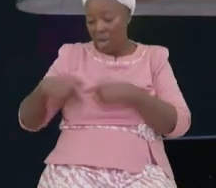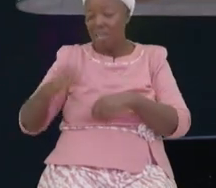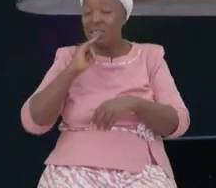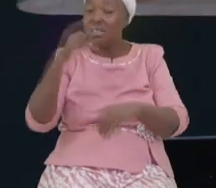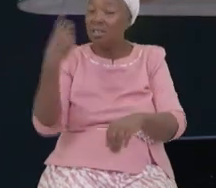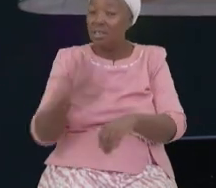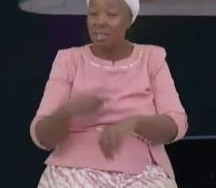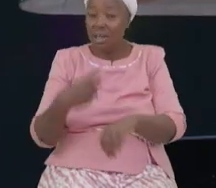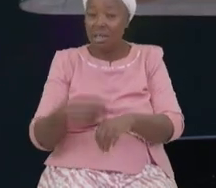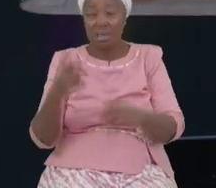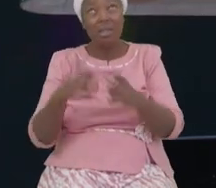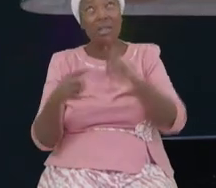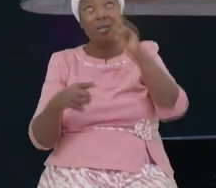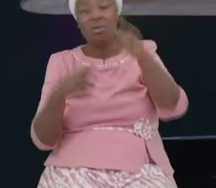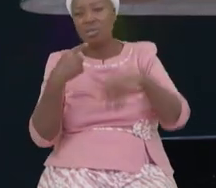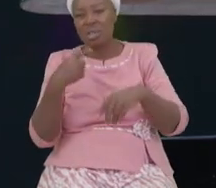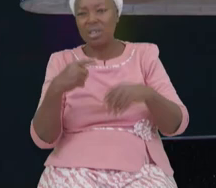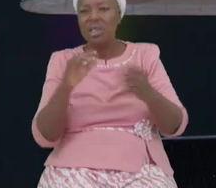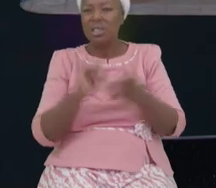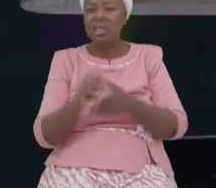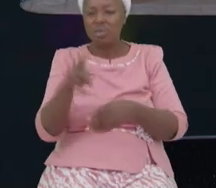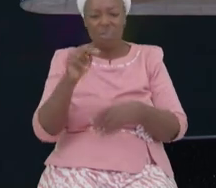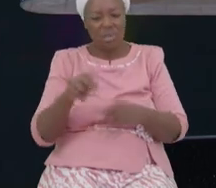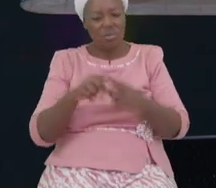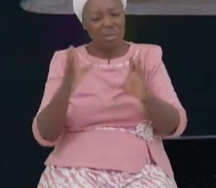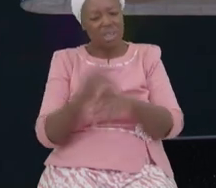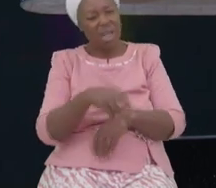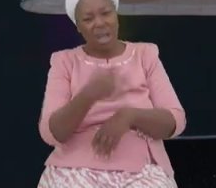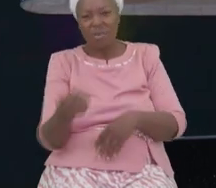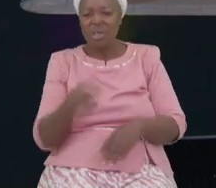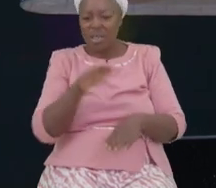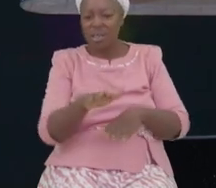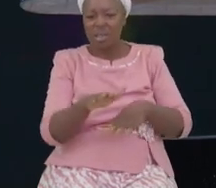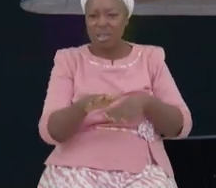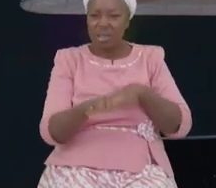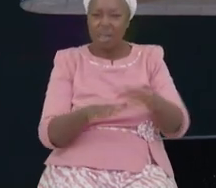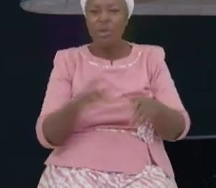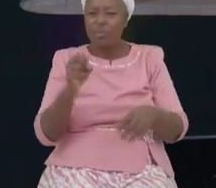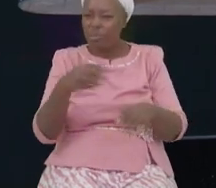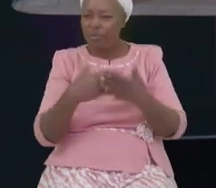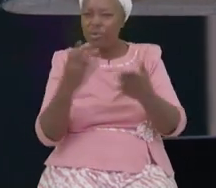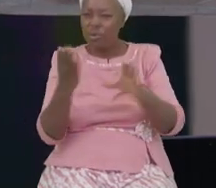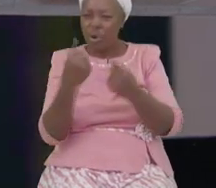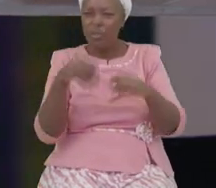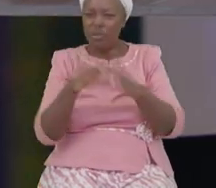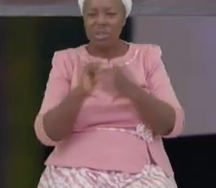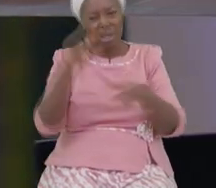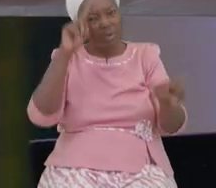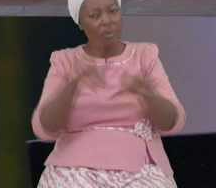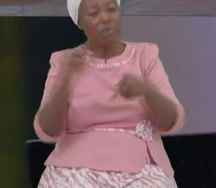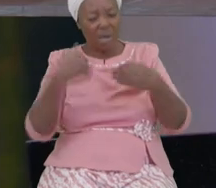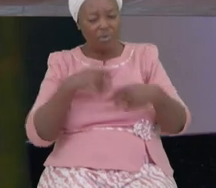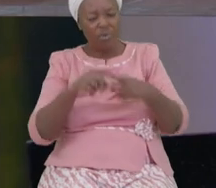hard, it says, we have to take another step before you get to the covenant. We have to remove the stony